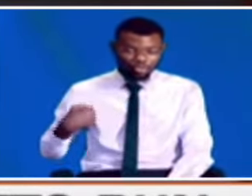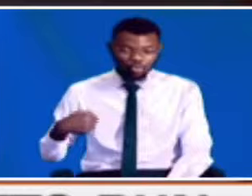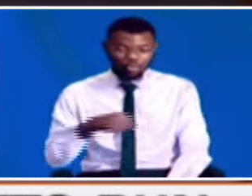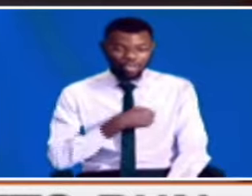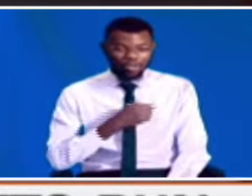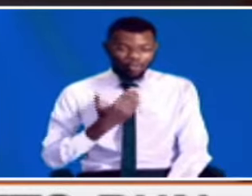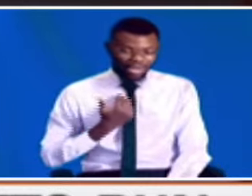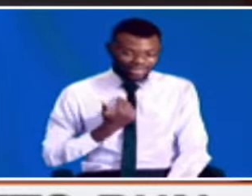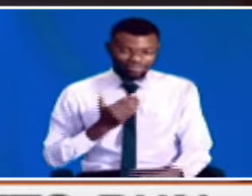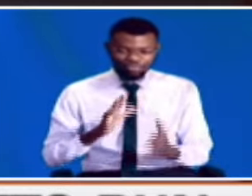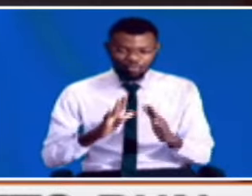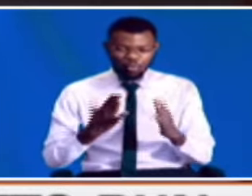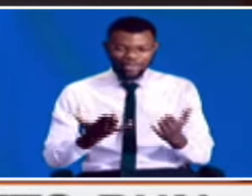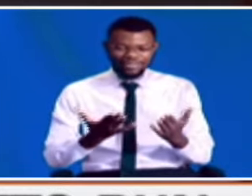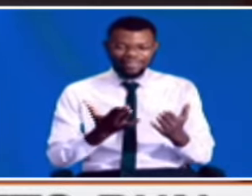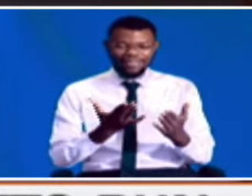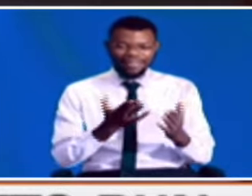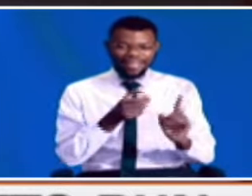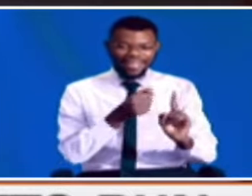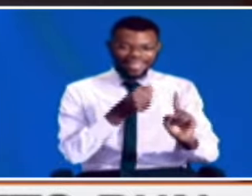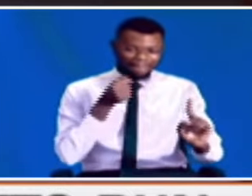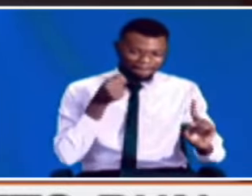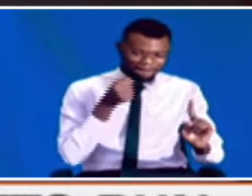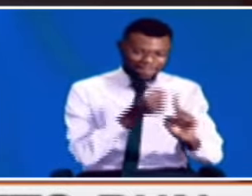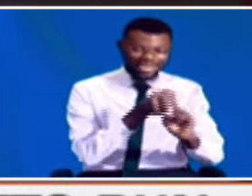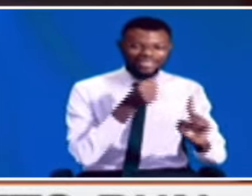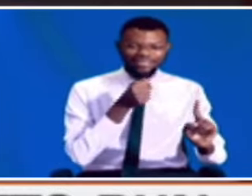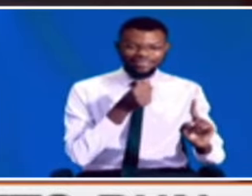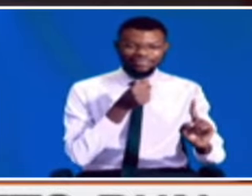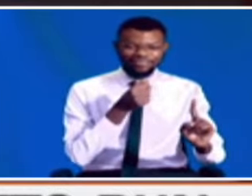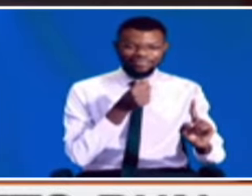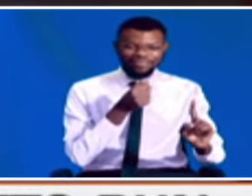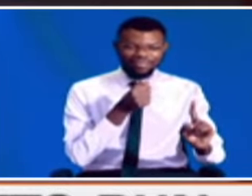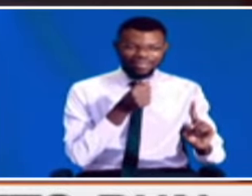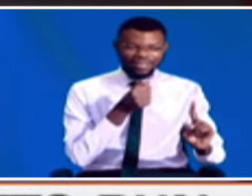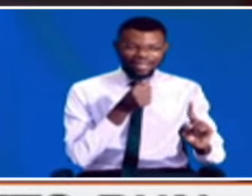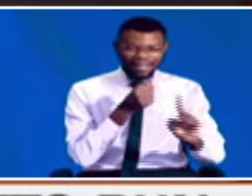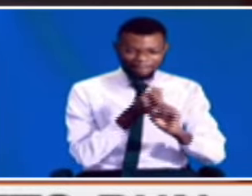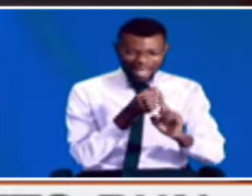giving impact to the kids.